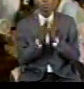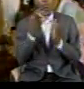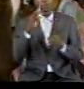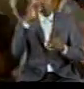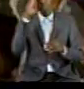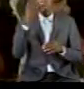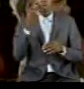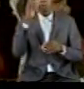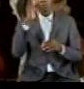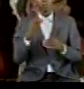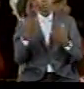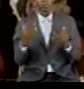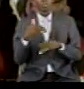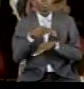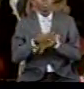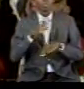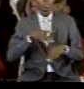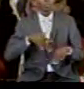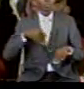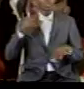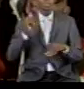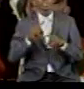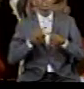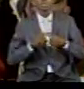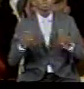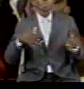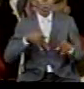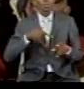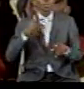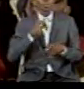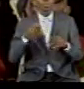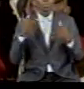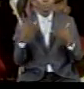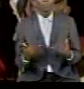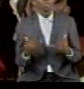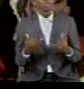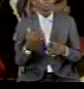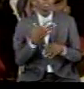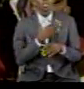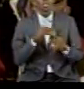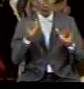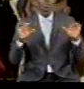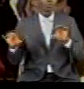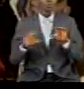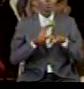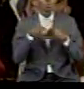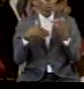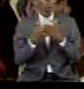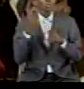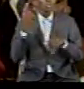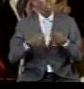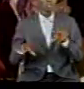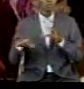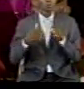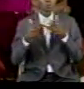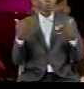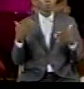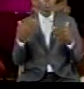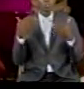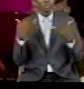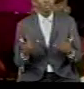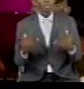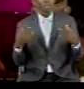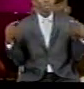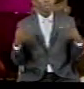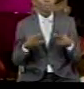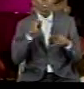felt a different sensation right there. He tried to do all he used to do that brought him pain before, and right now, the pain is